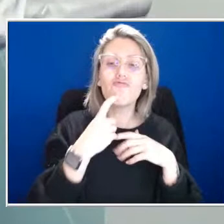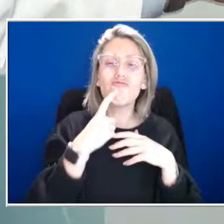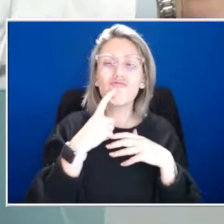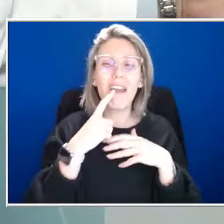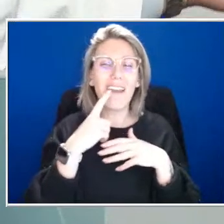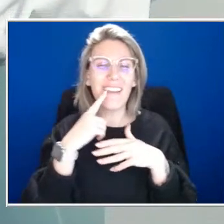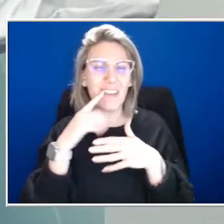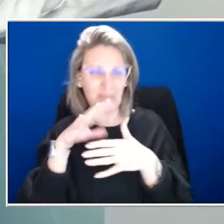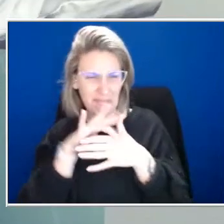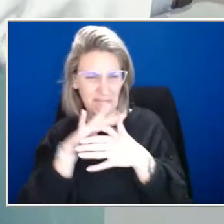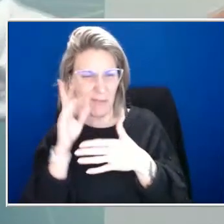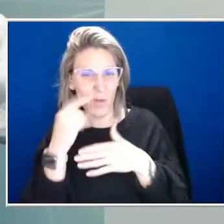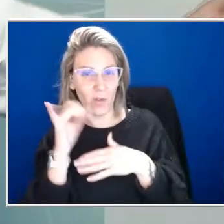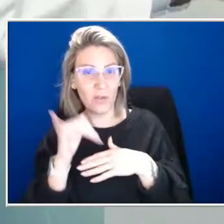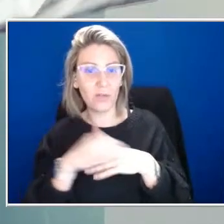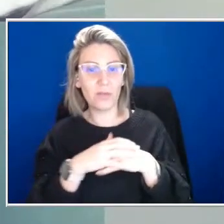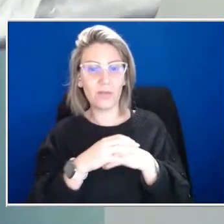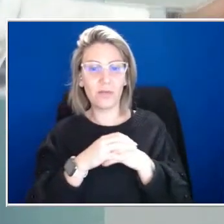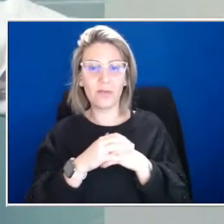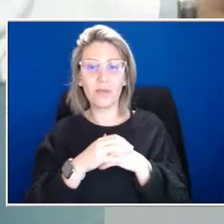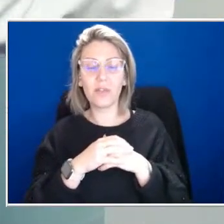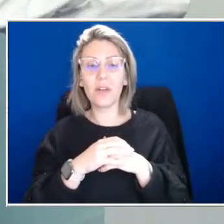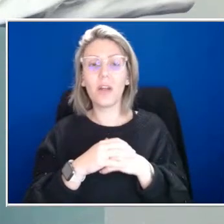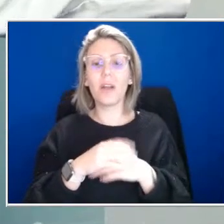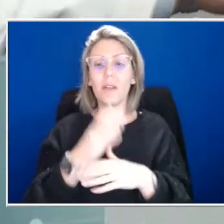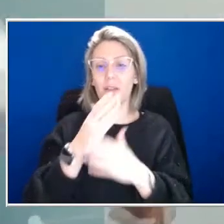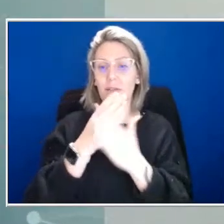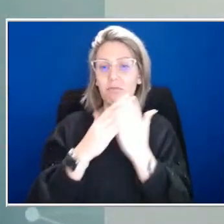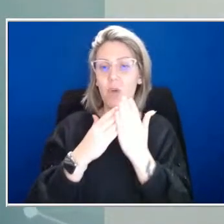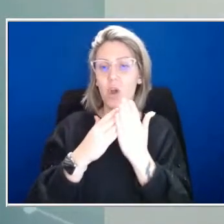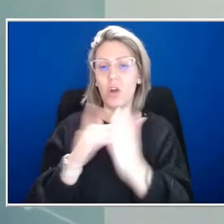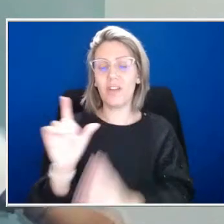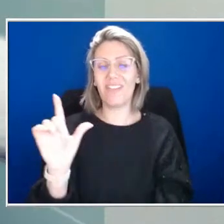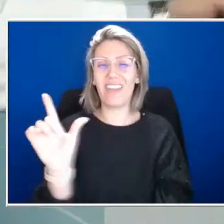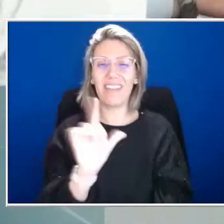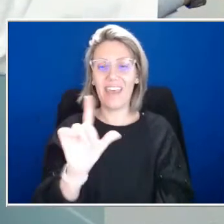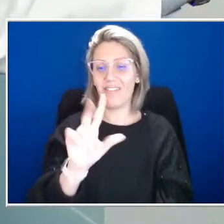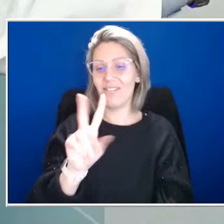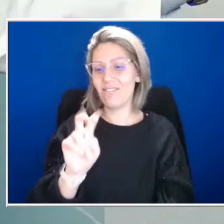basically part of the left ventricle cut through, and this is